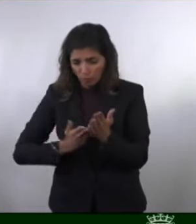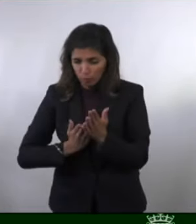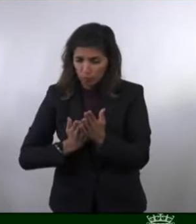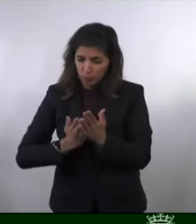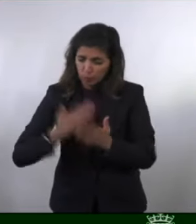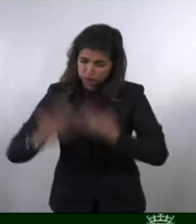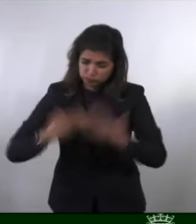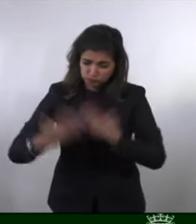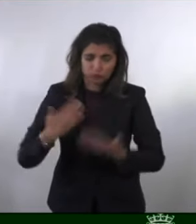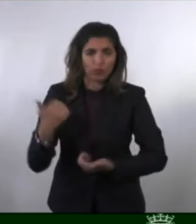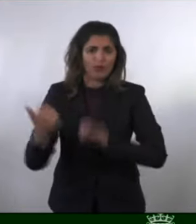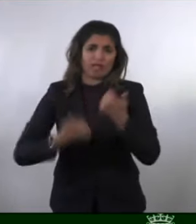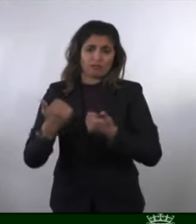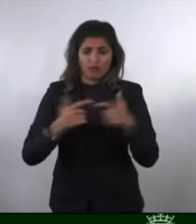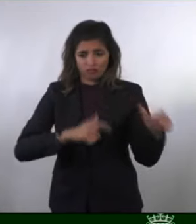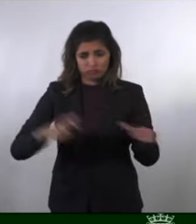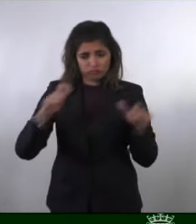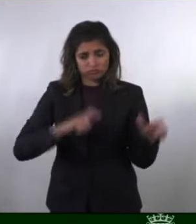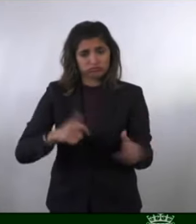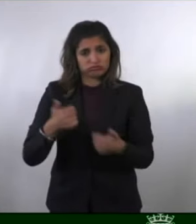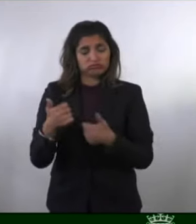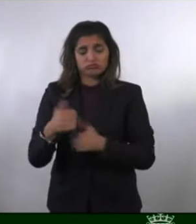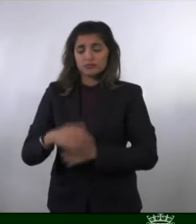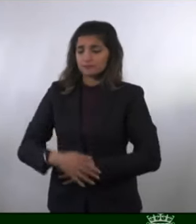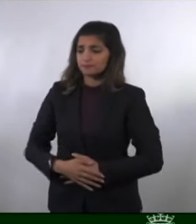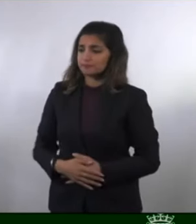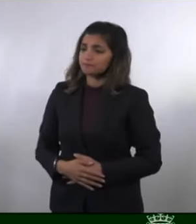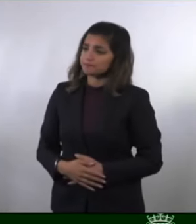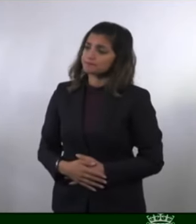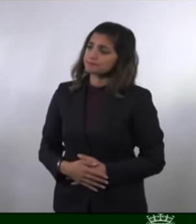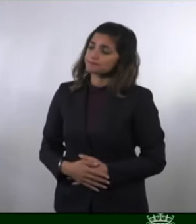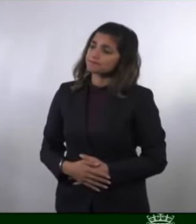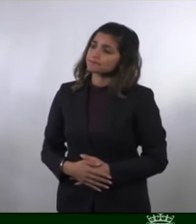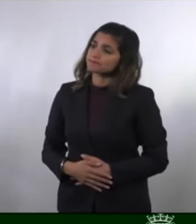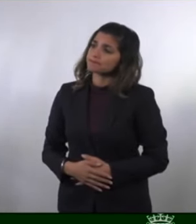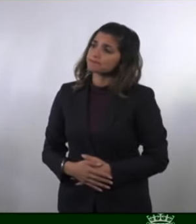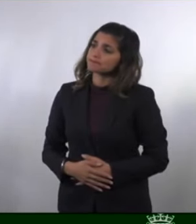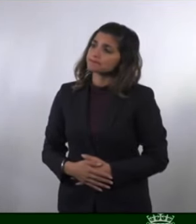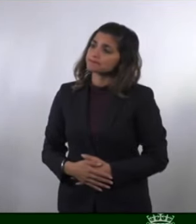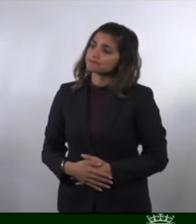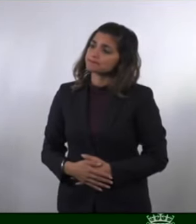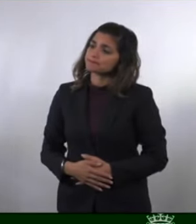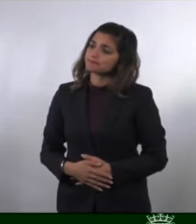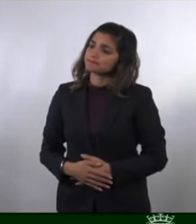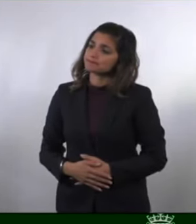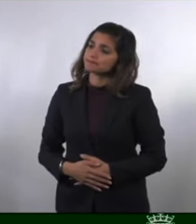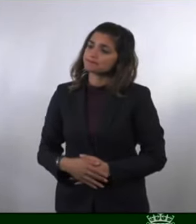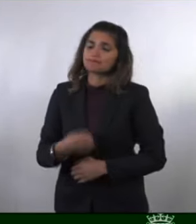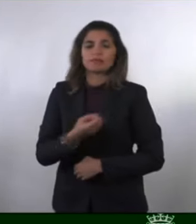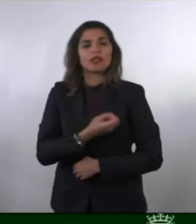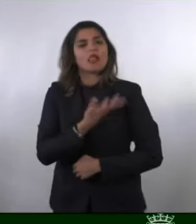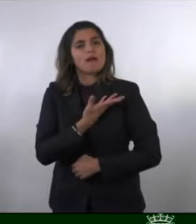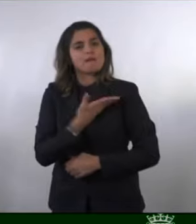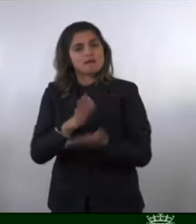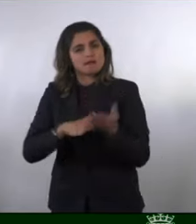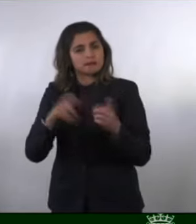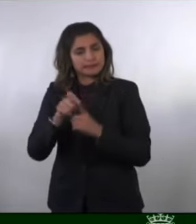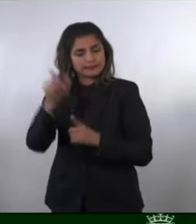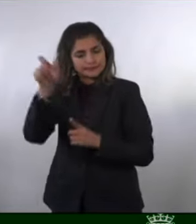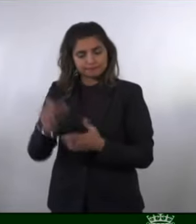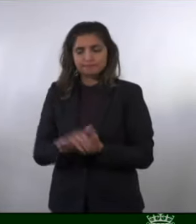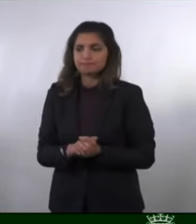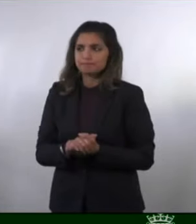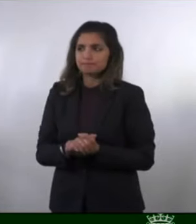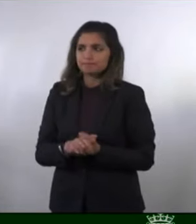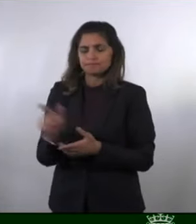continuing to give. Brennan. Thank you, Madam Deputy Speaker. Does he agree there have been very positive discussions with the devolved administrations,